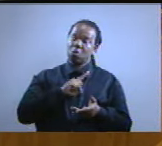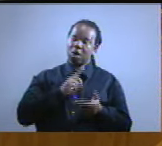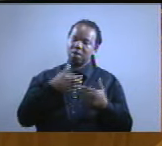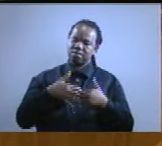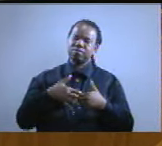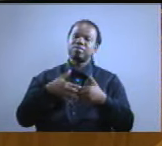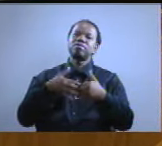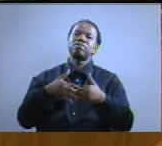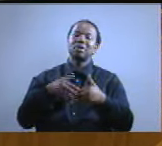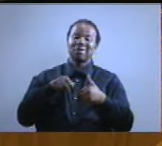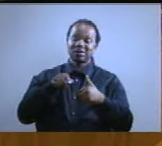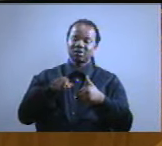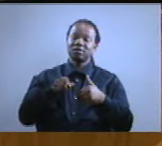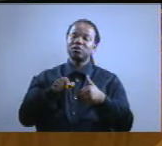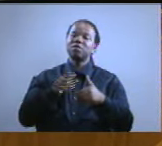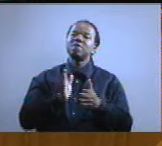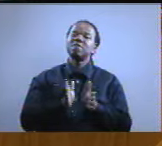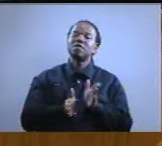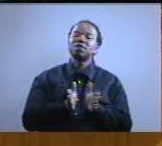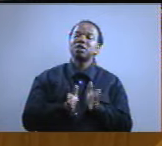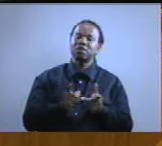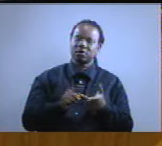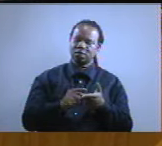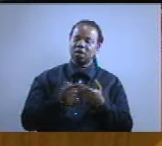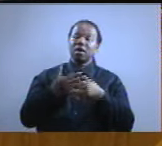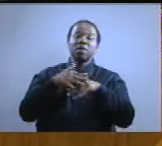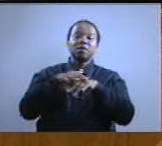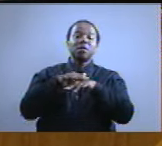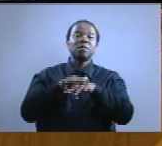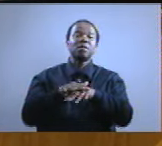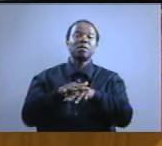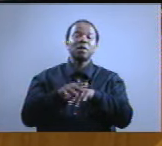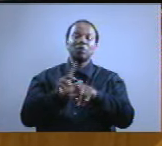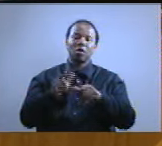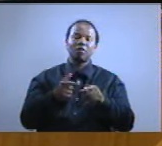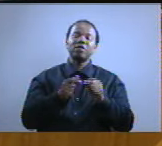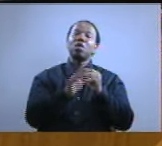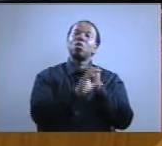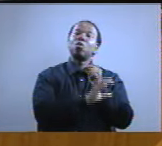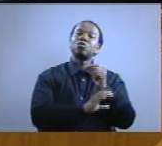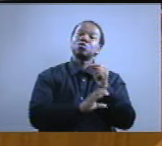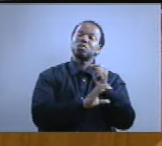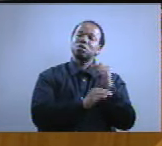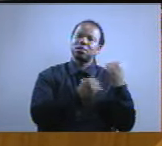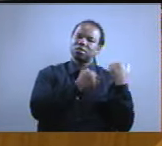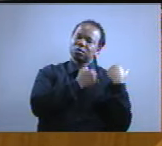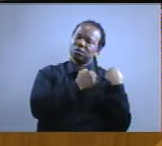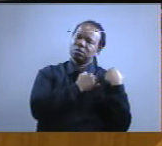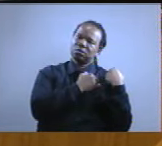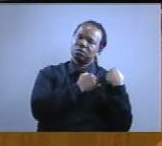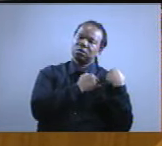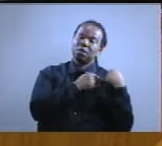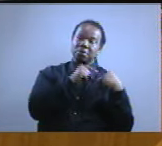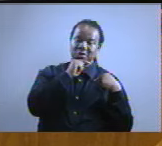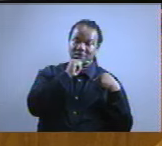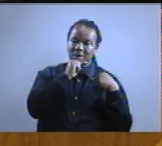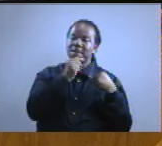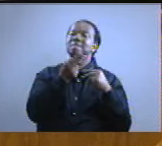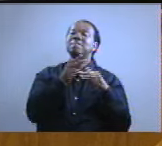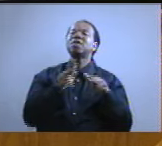an effective implementation of the constitutional obligation concerning multilingualism